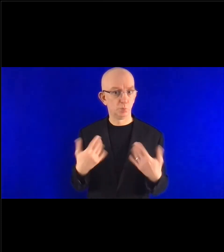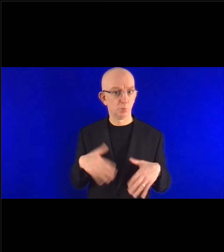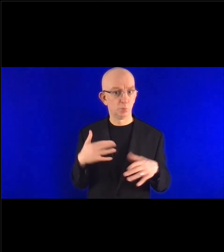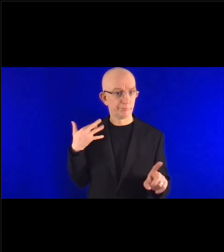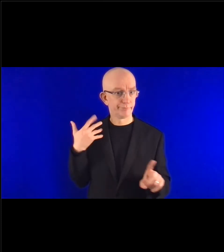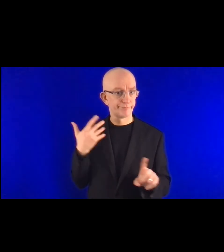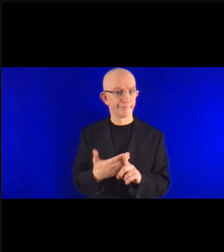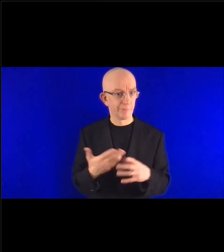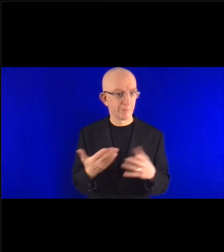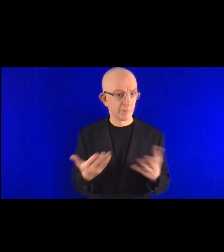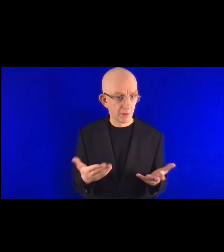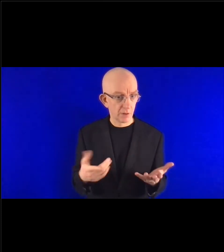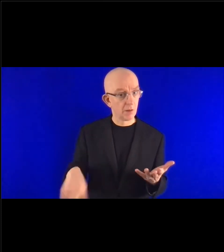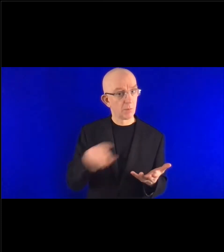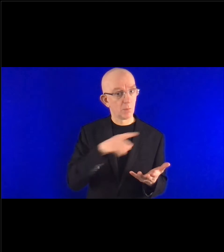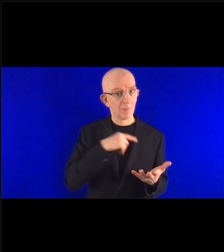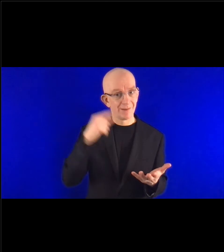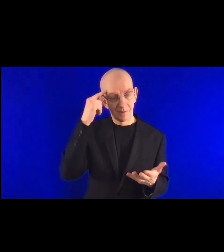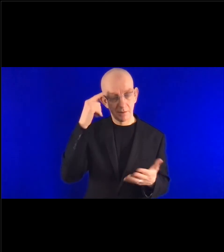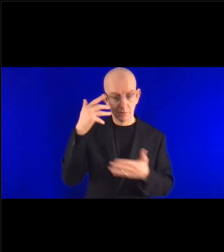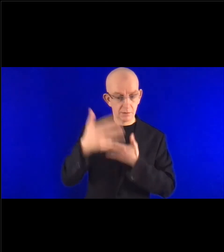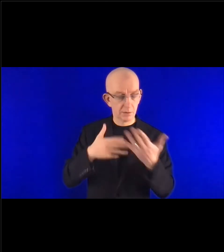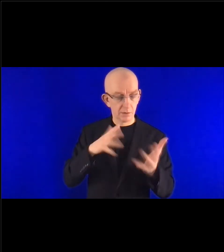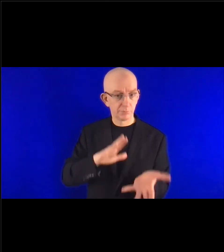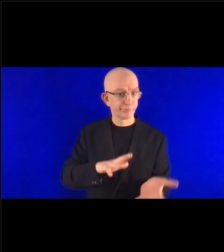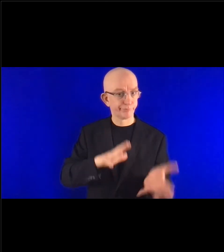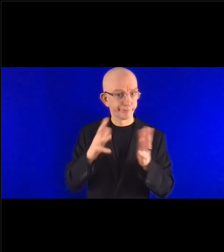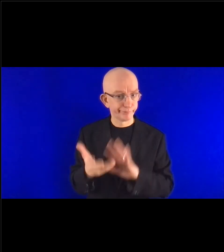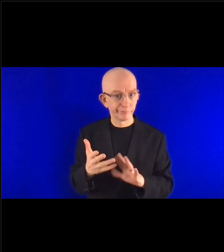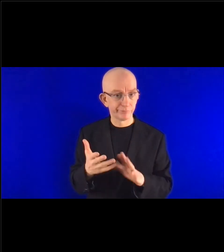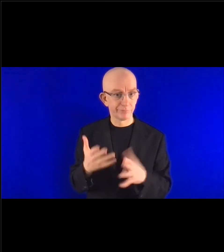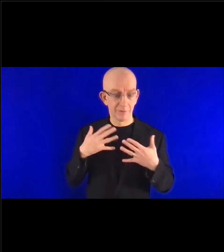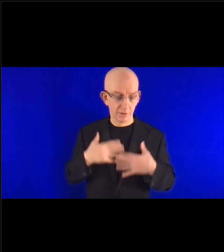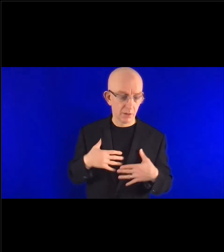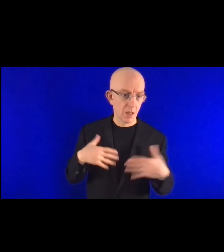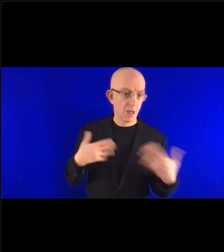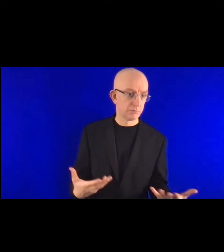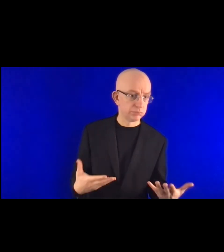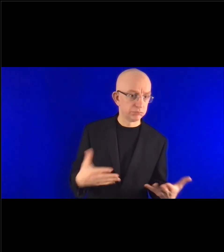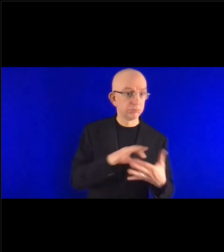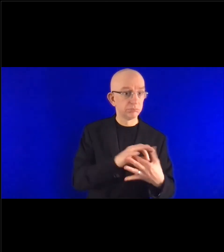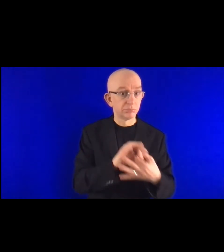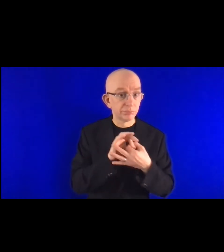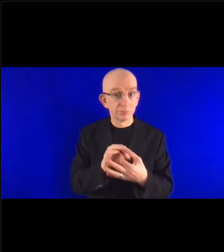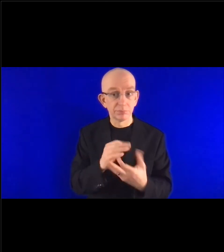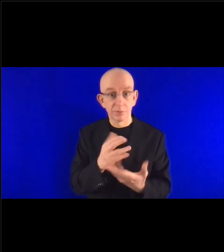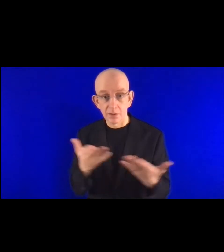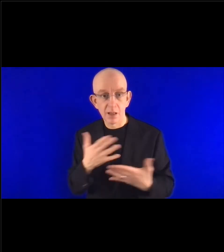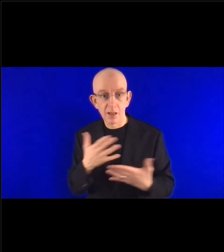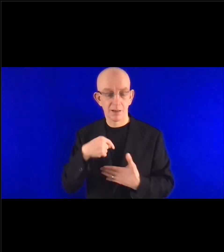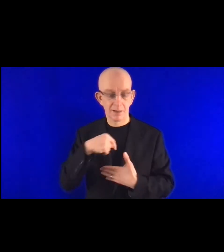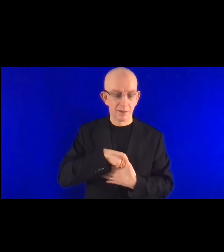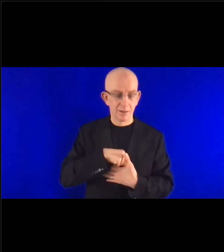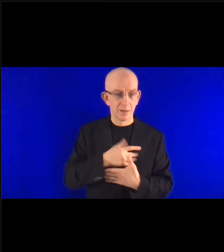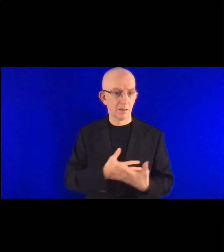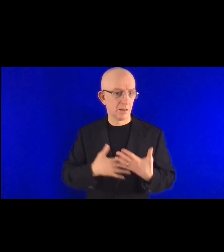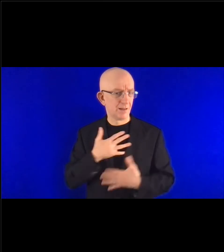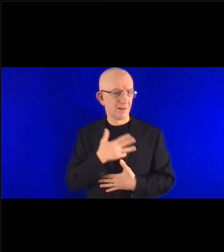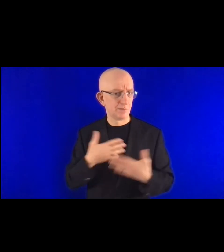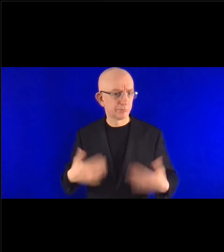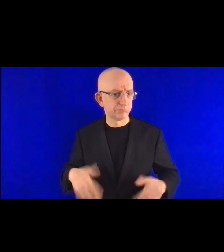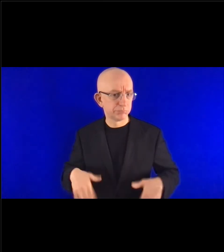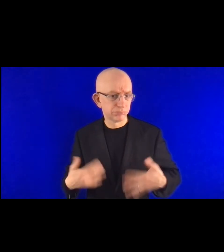possibility to have just a cold and we can afford to catch it? Have we understood that this pandemic is